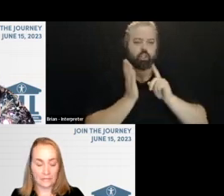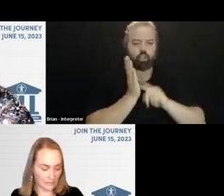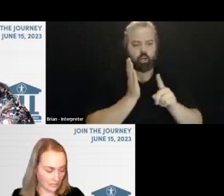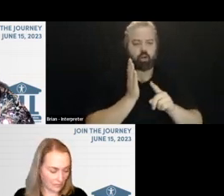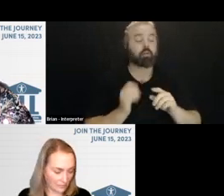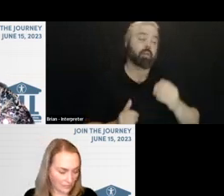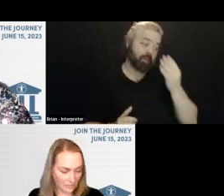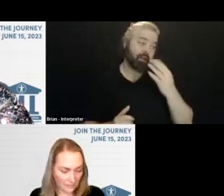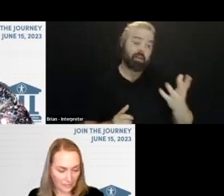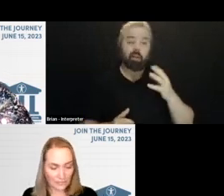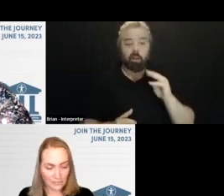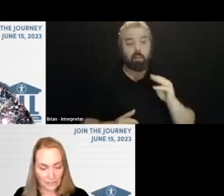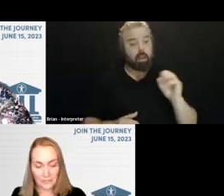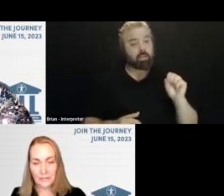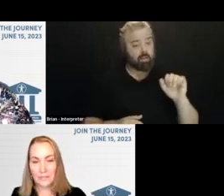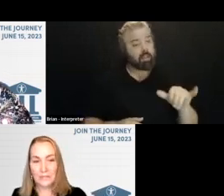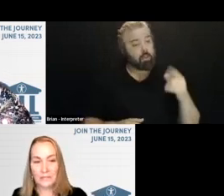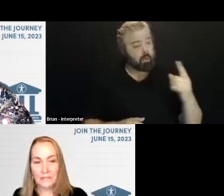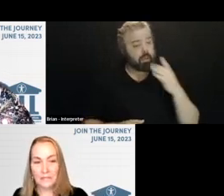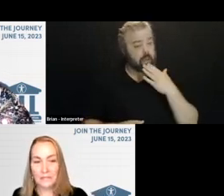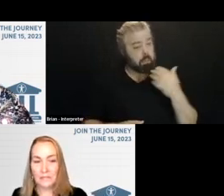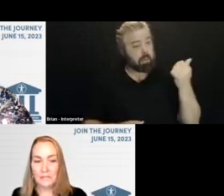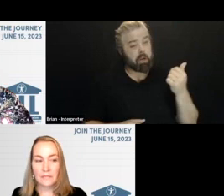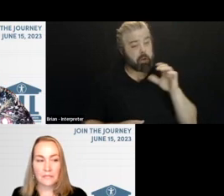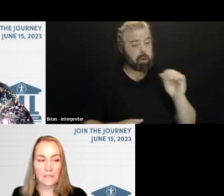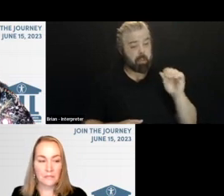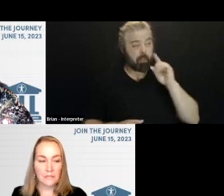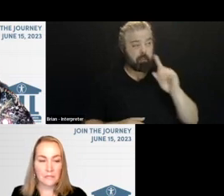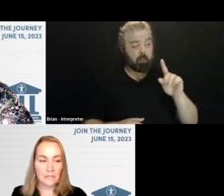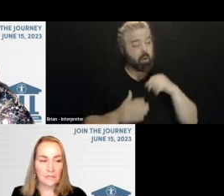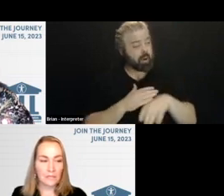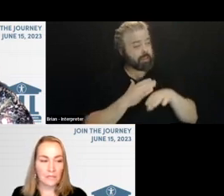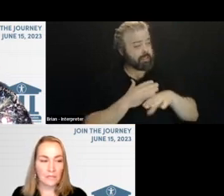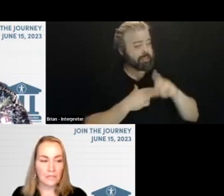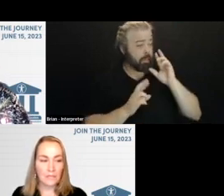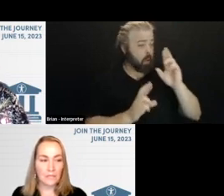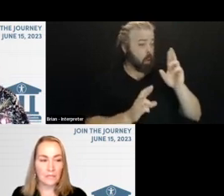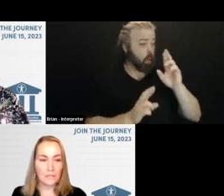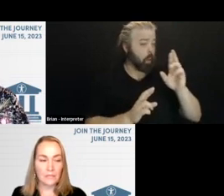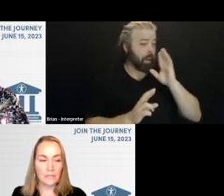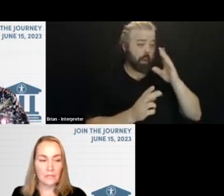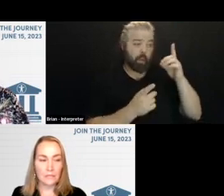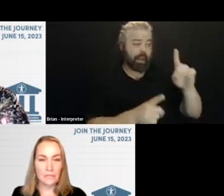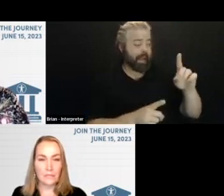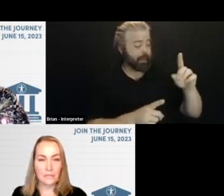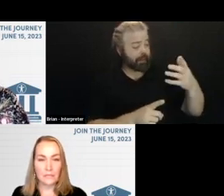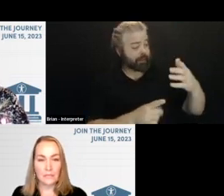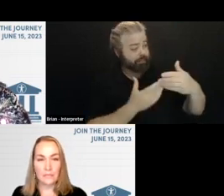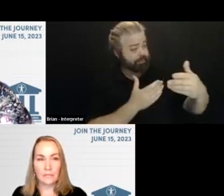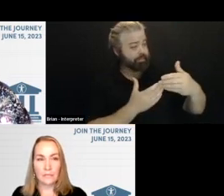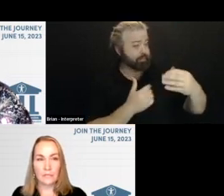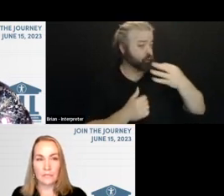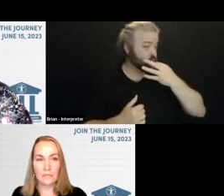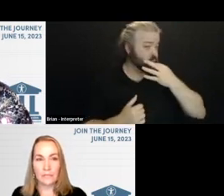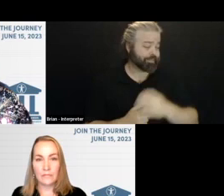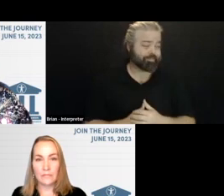is one of the better companies for accessibility, so I'm hoping that it will be coming relatively soon.